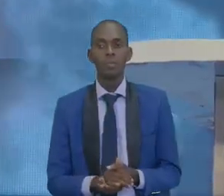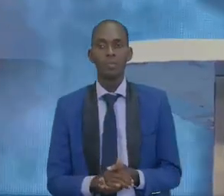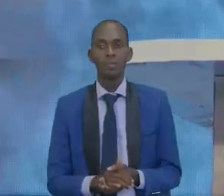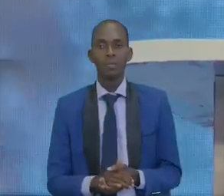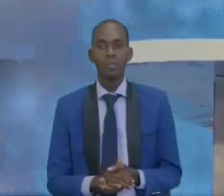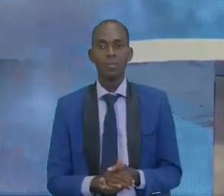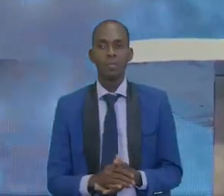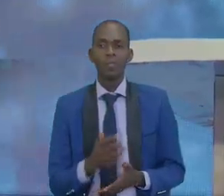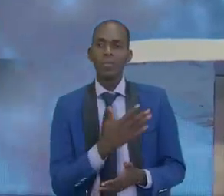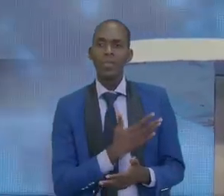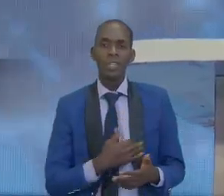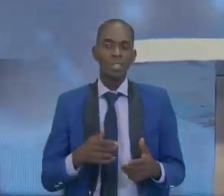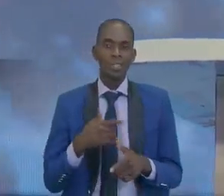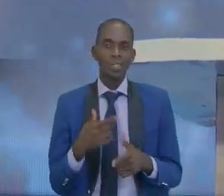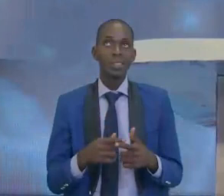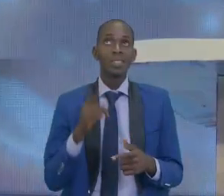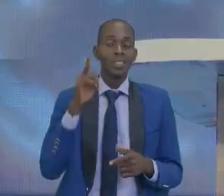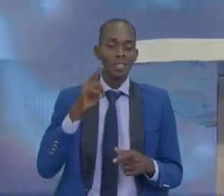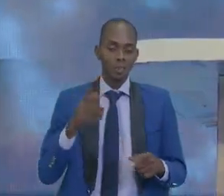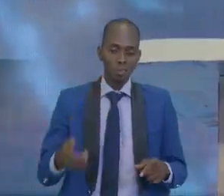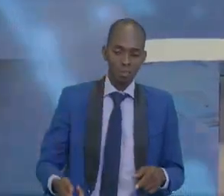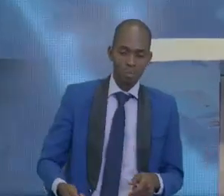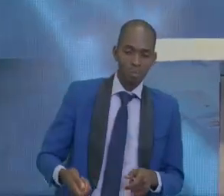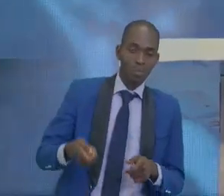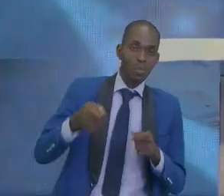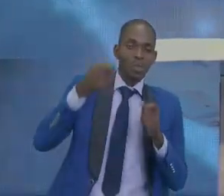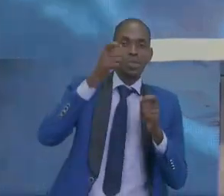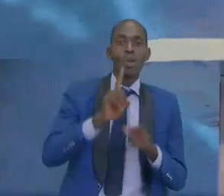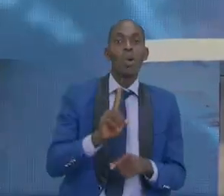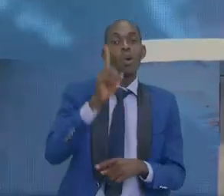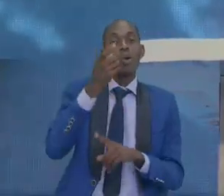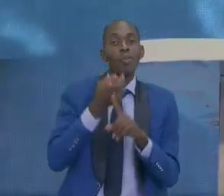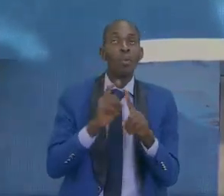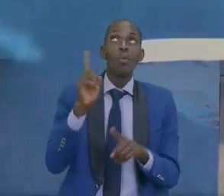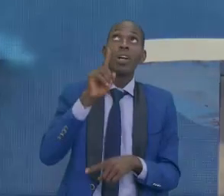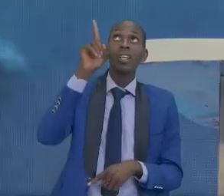And then he pulls you up to where he came from.